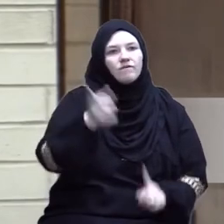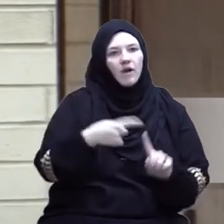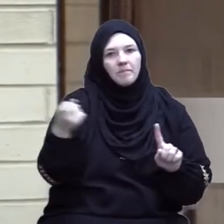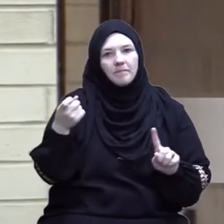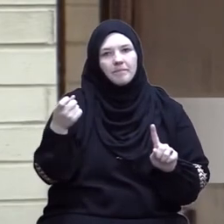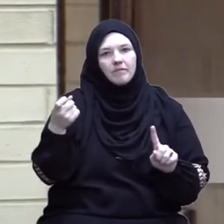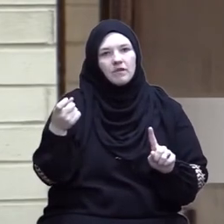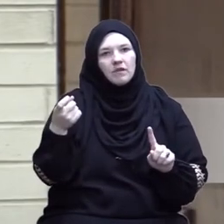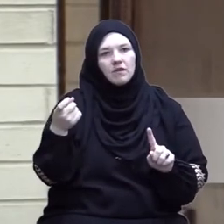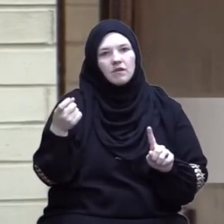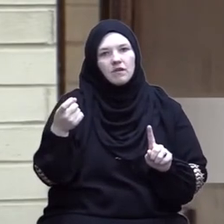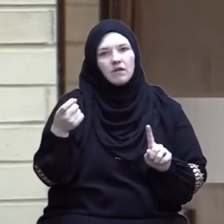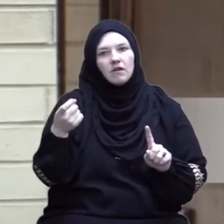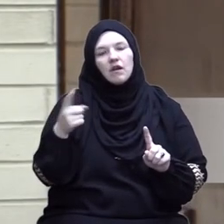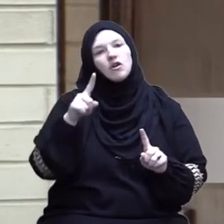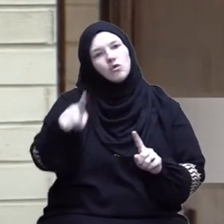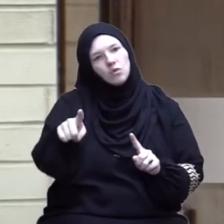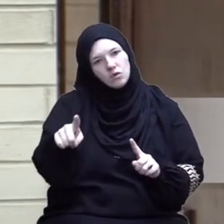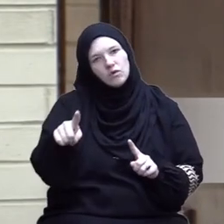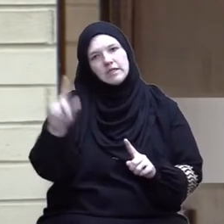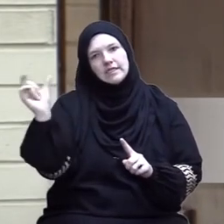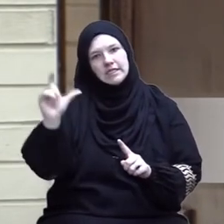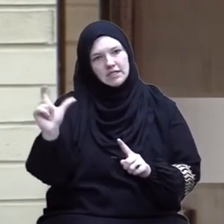gets their ideas from anywhere